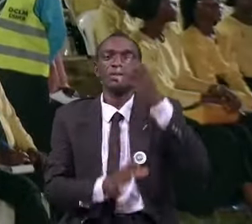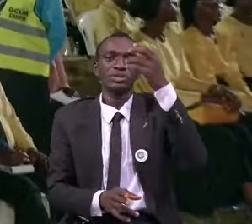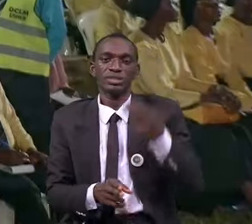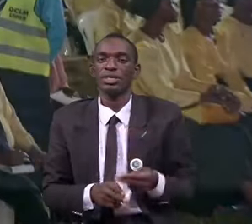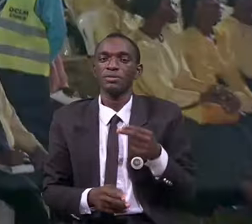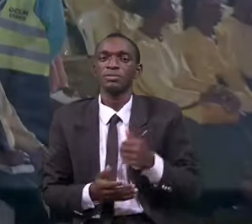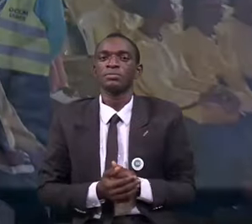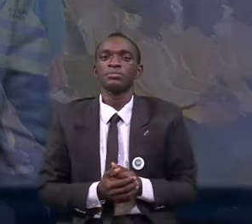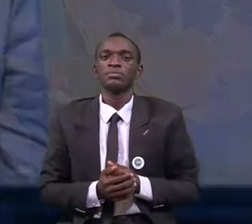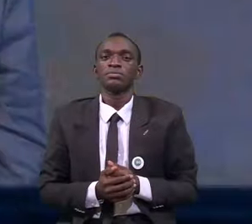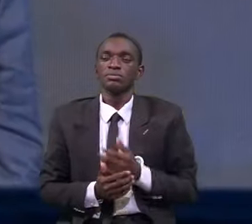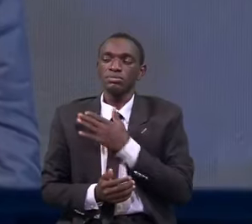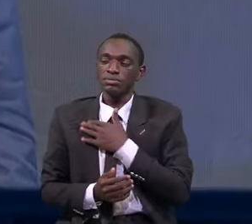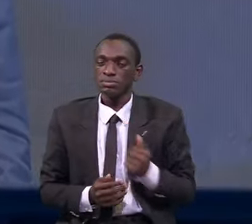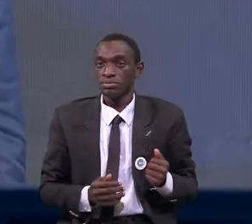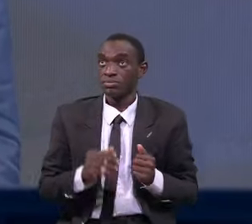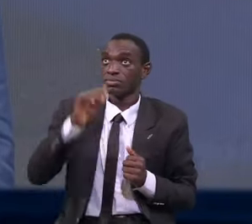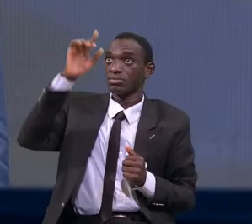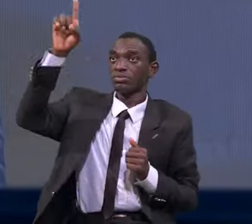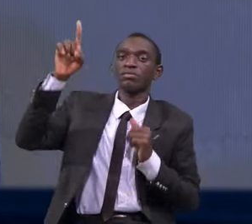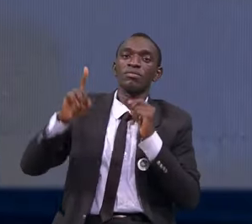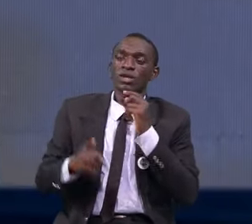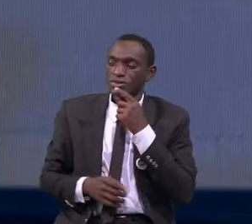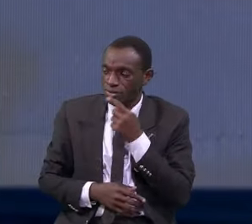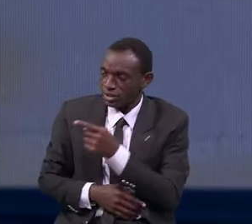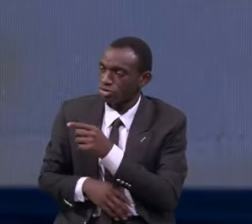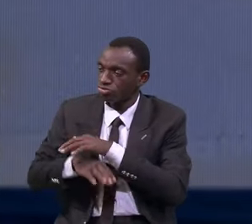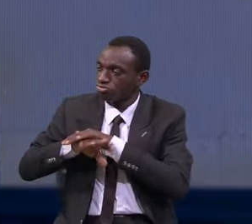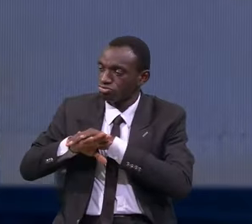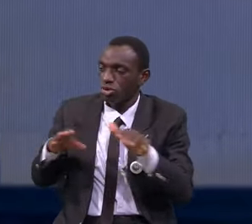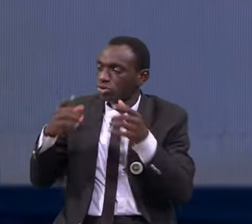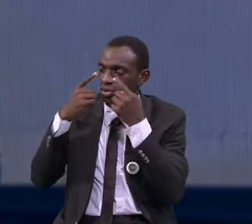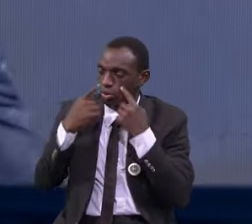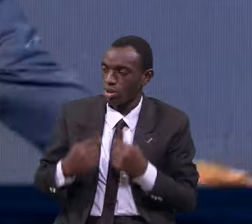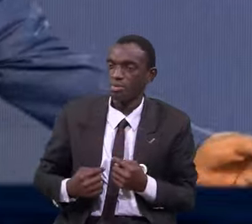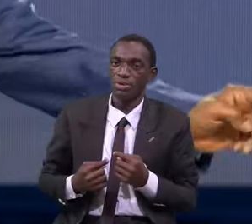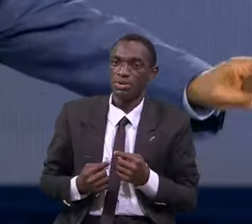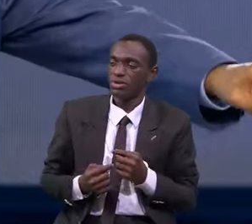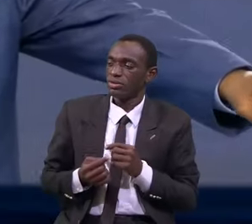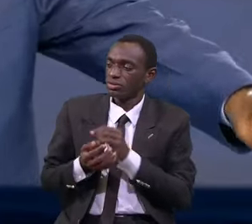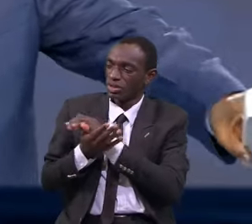And he says, weep not, dry the tears away.